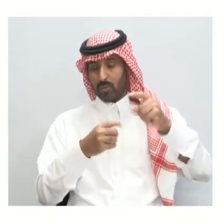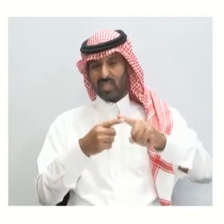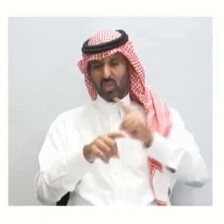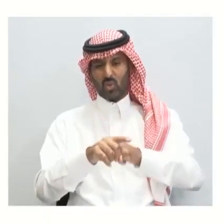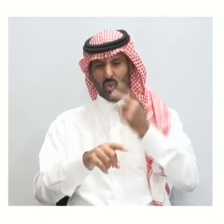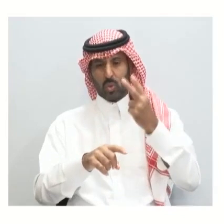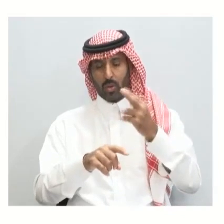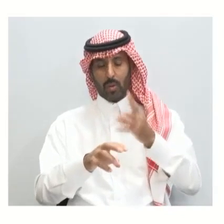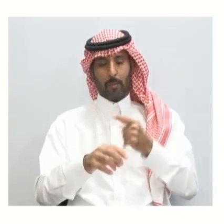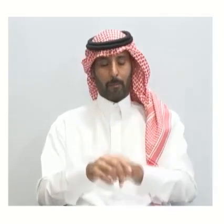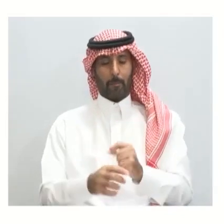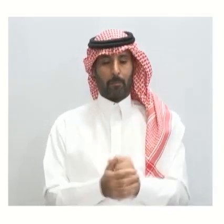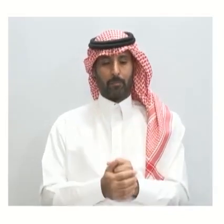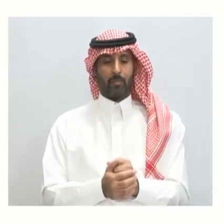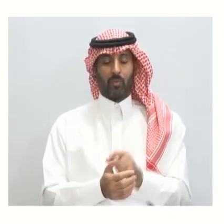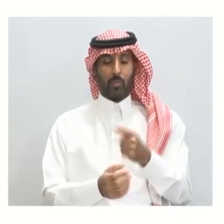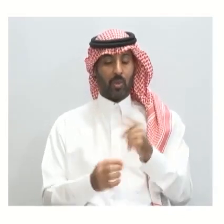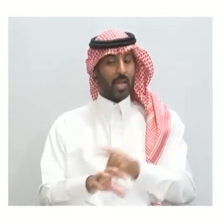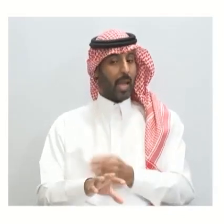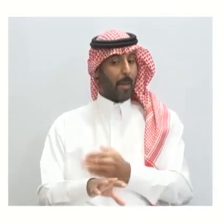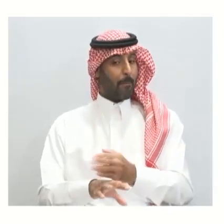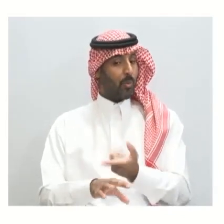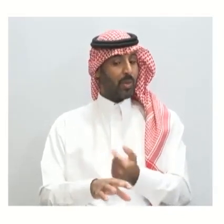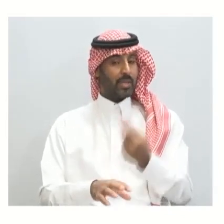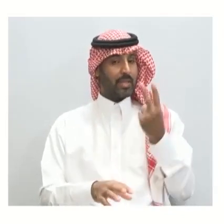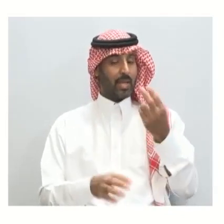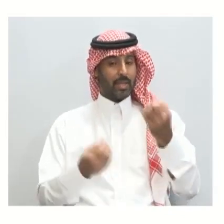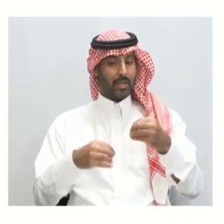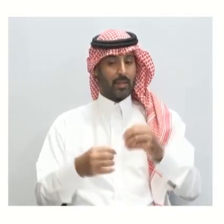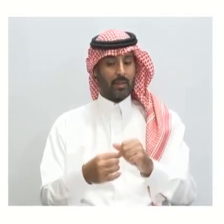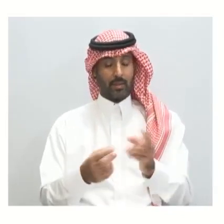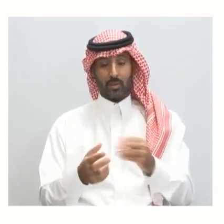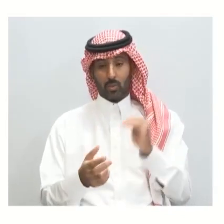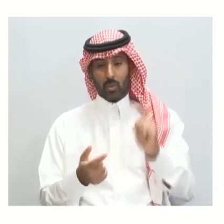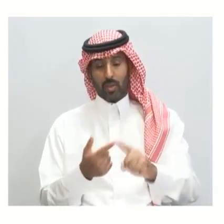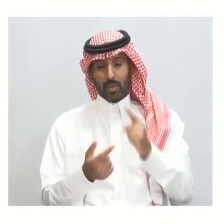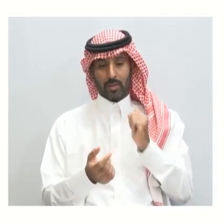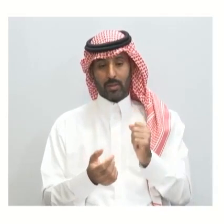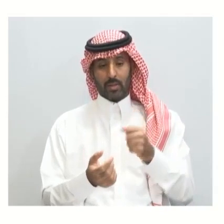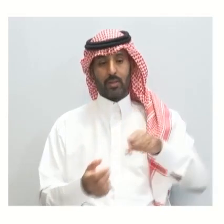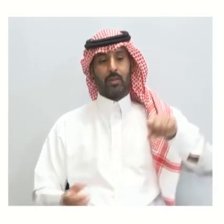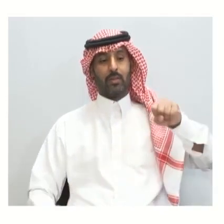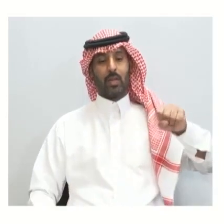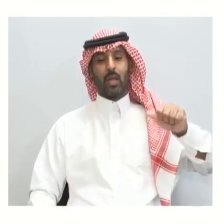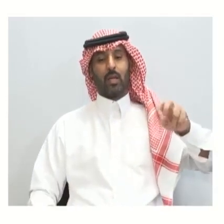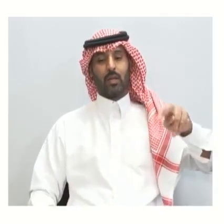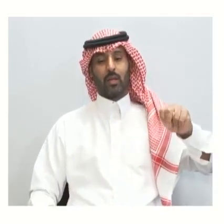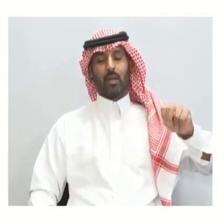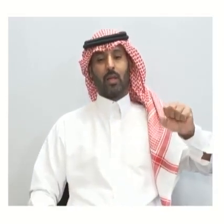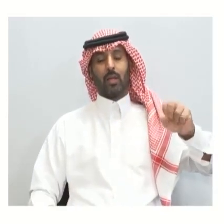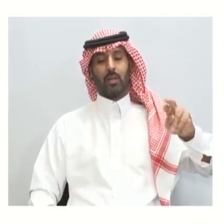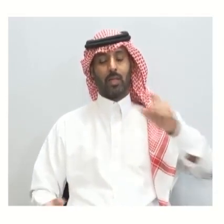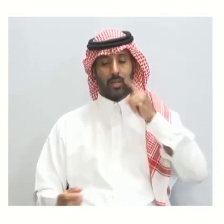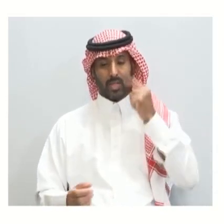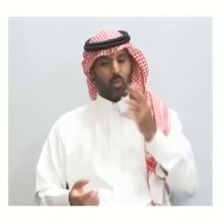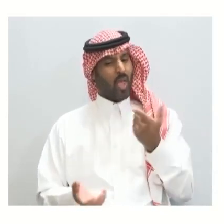2 hours, numbered. So we have here for 2 hours. In the second sentence, Sana has lived in Jubail 1999, a